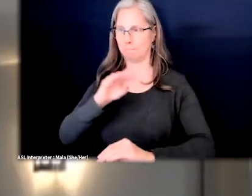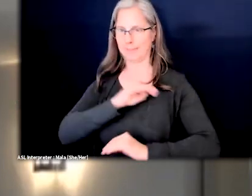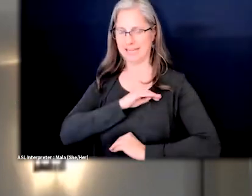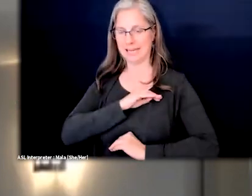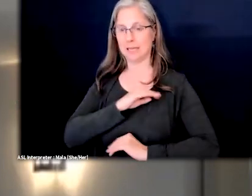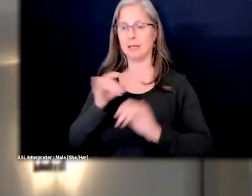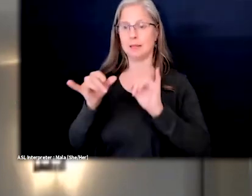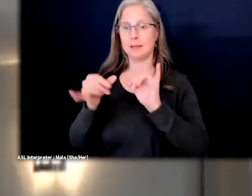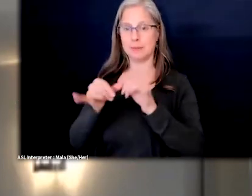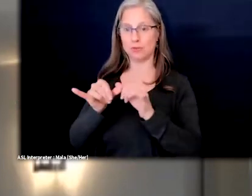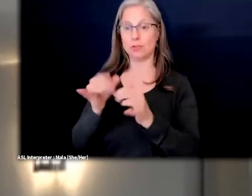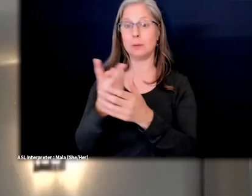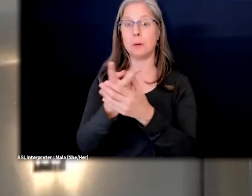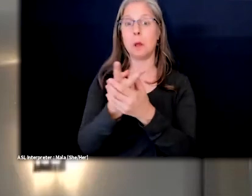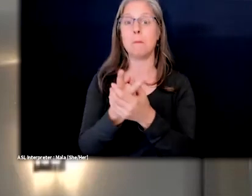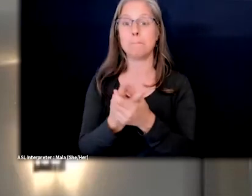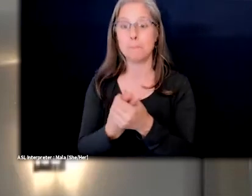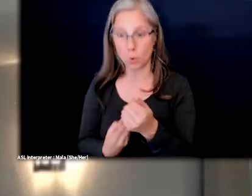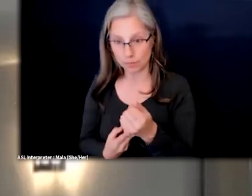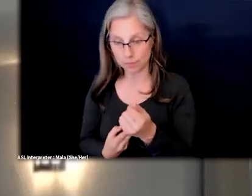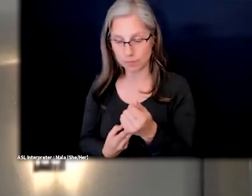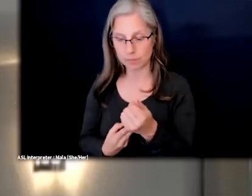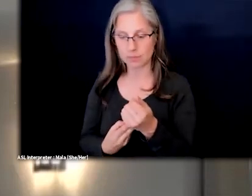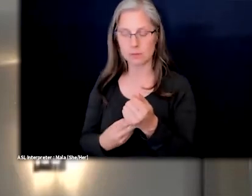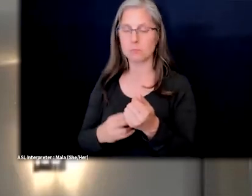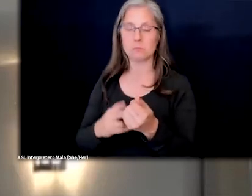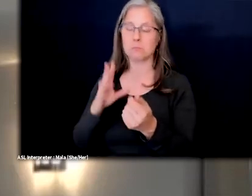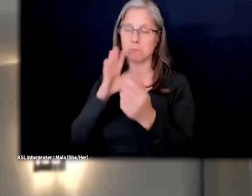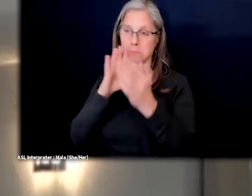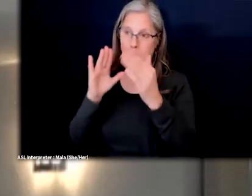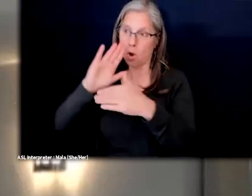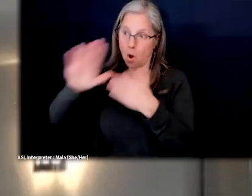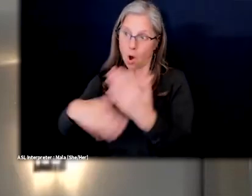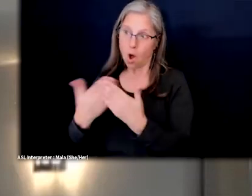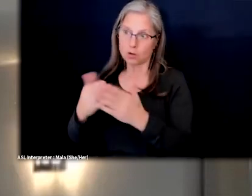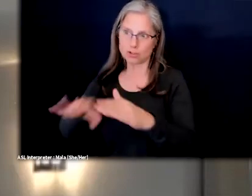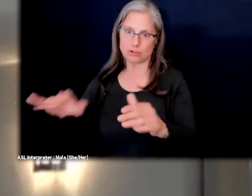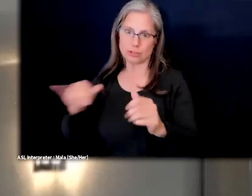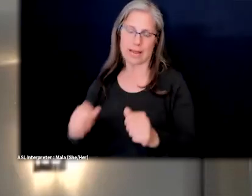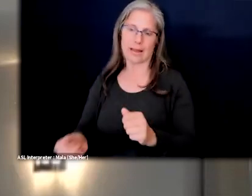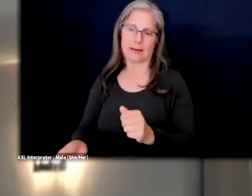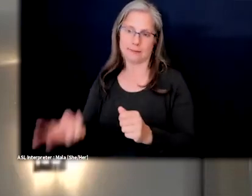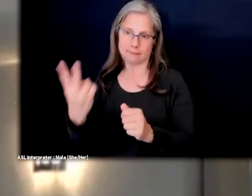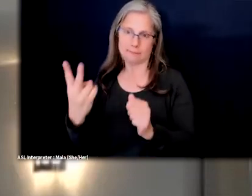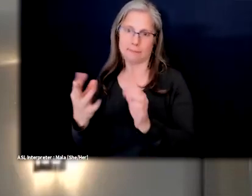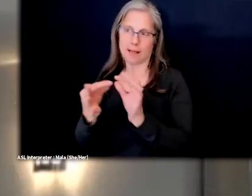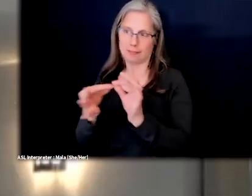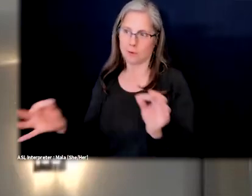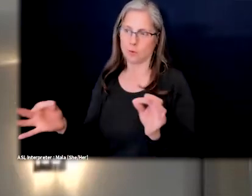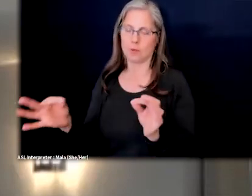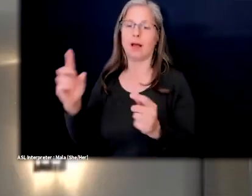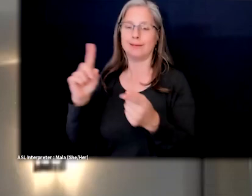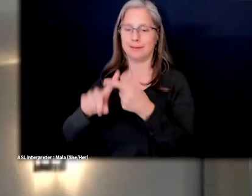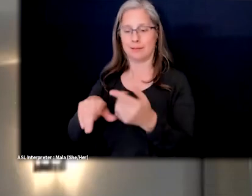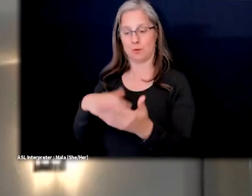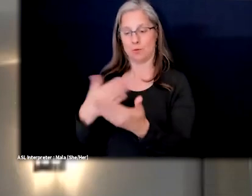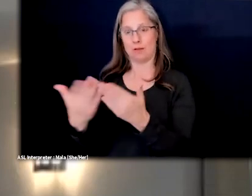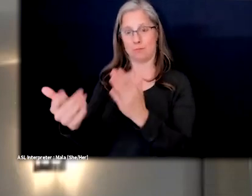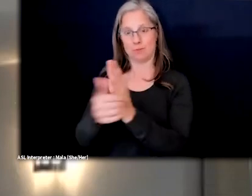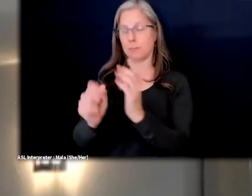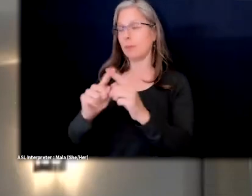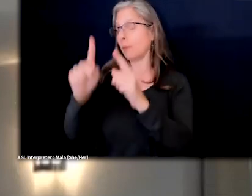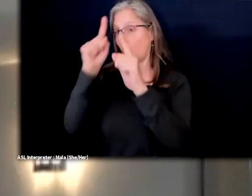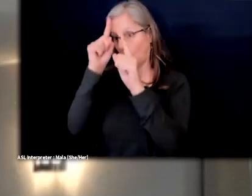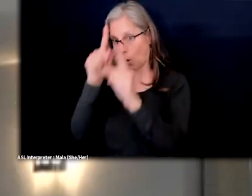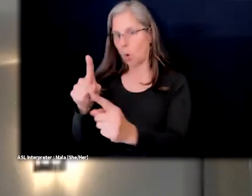both. Ideally, all our children could have bilingual education in the beginning until they get to that proficiency. But our goal is